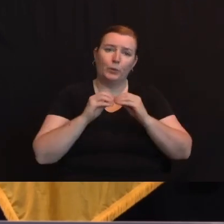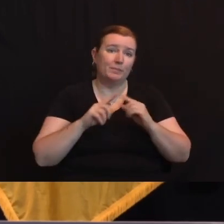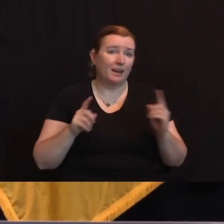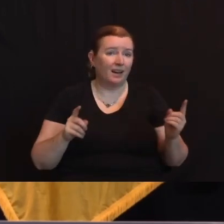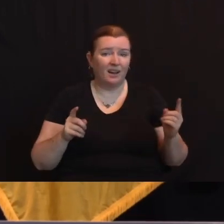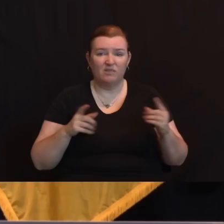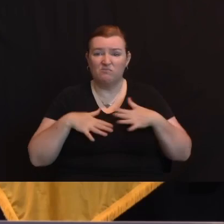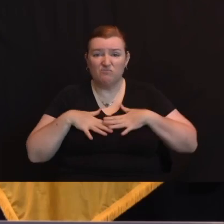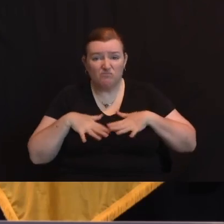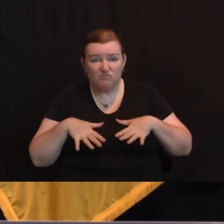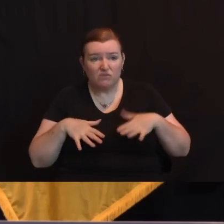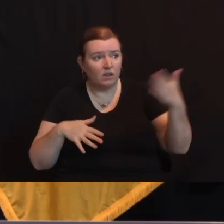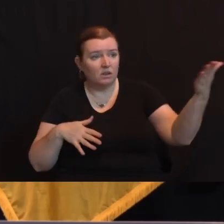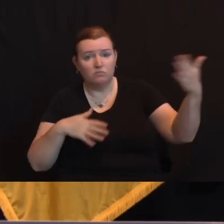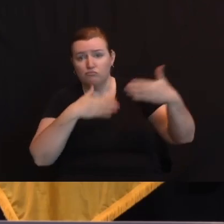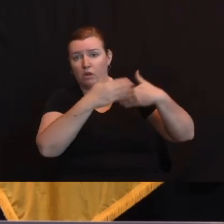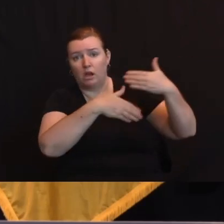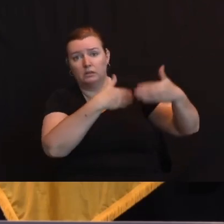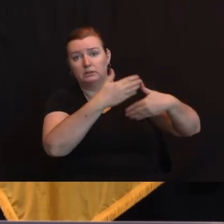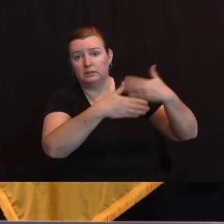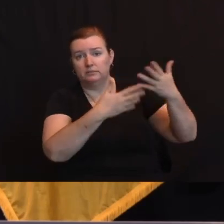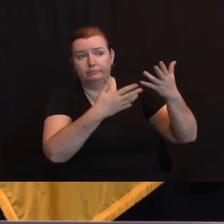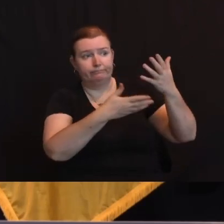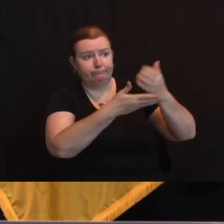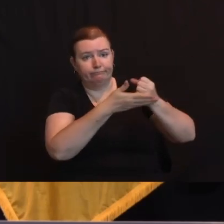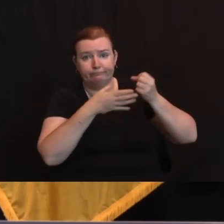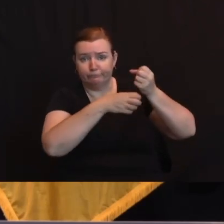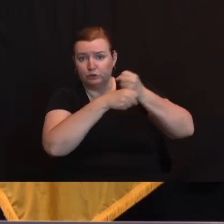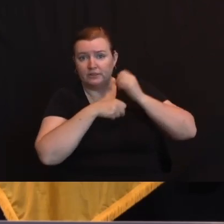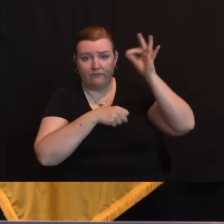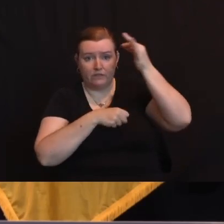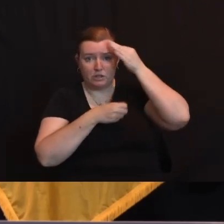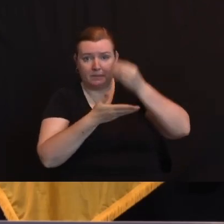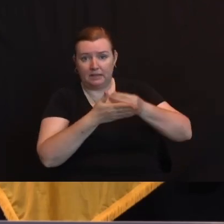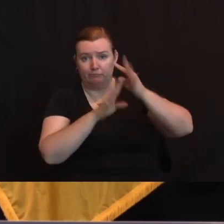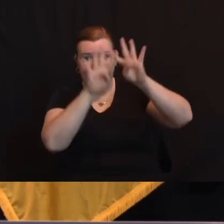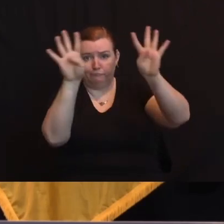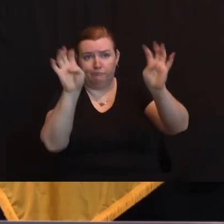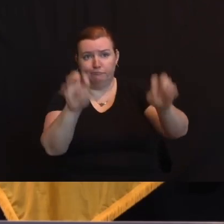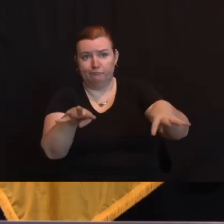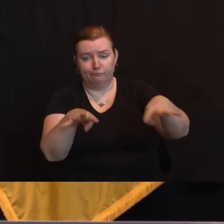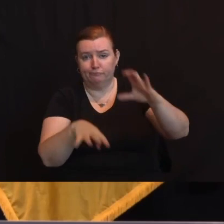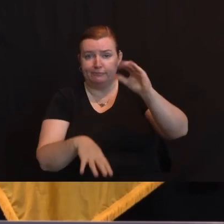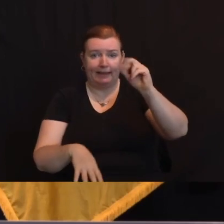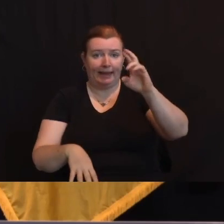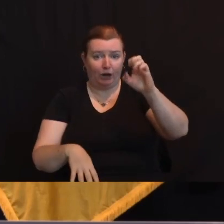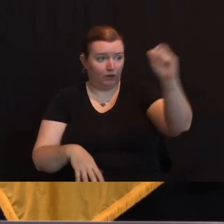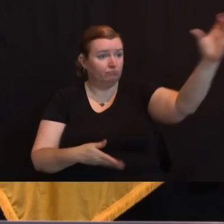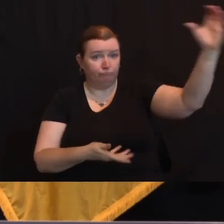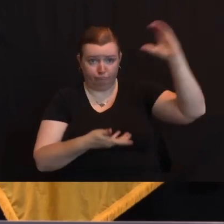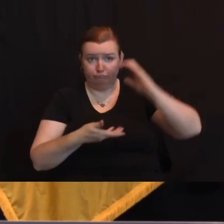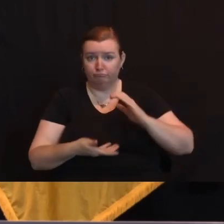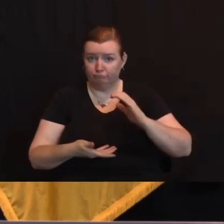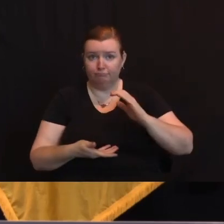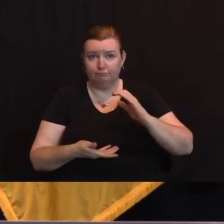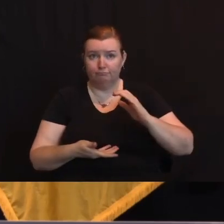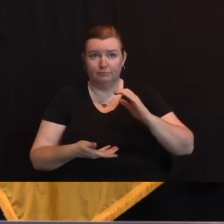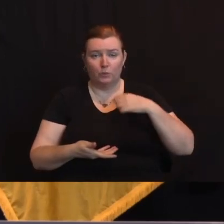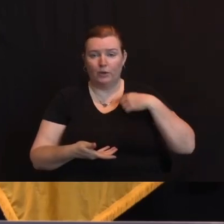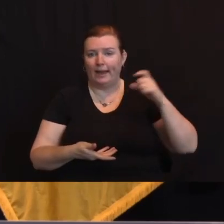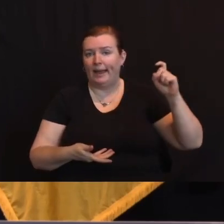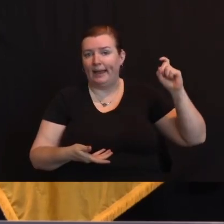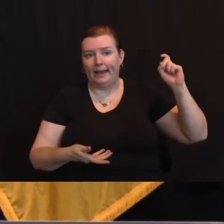lack of progress in getting more federal money. So forget about how we allocate the CARES Act money. We need